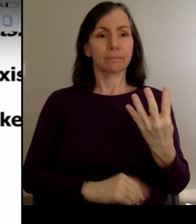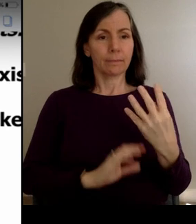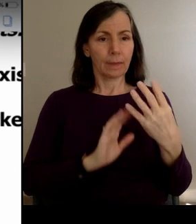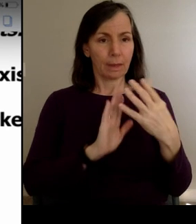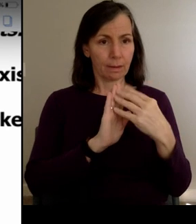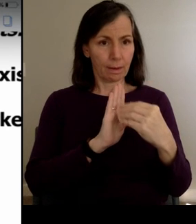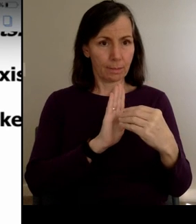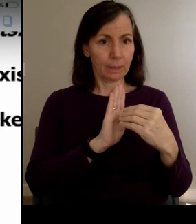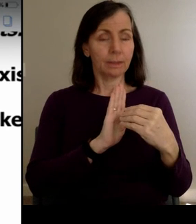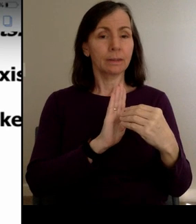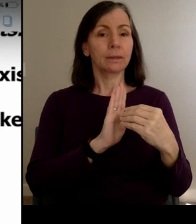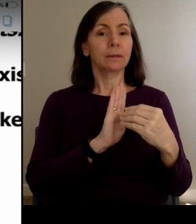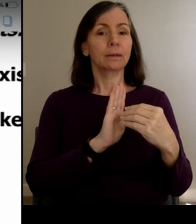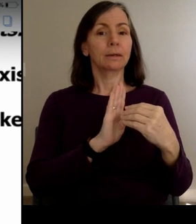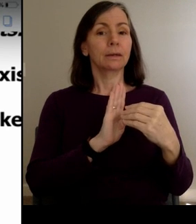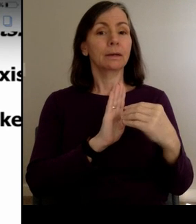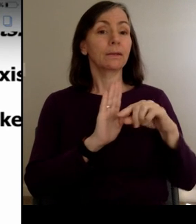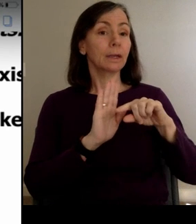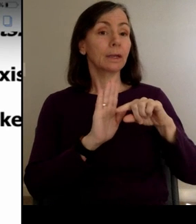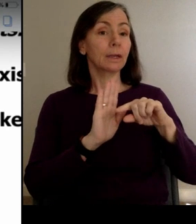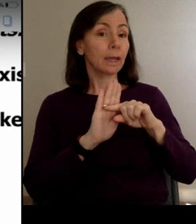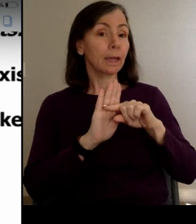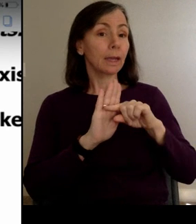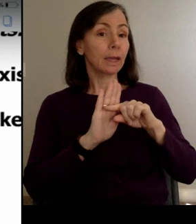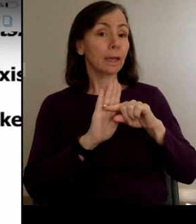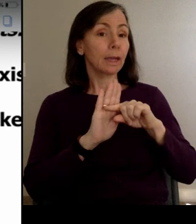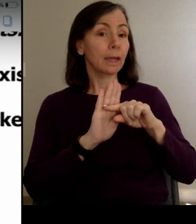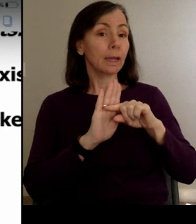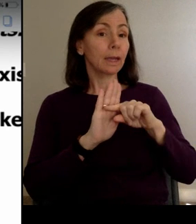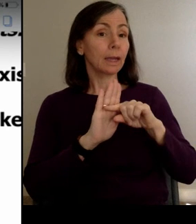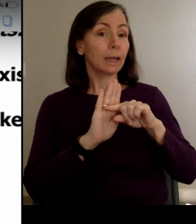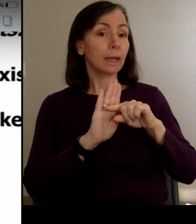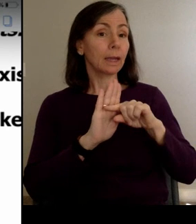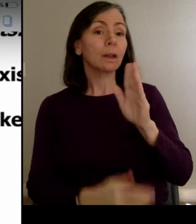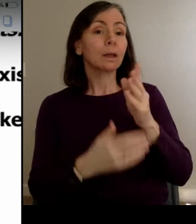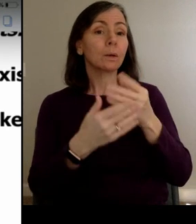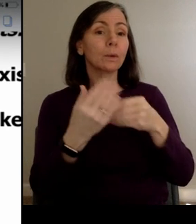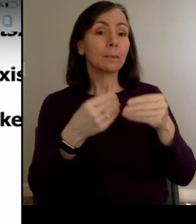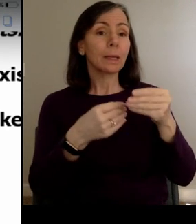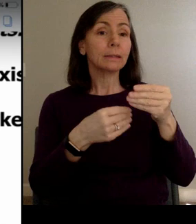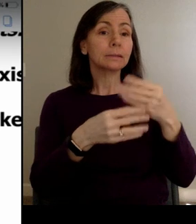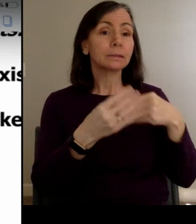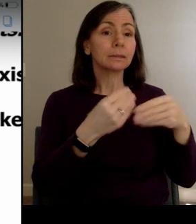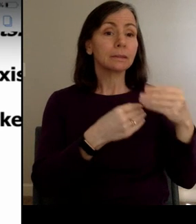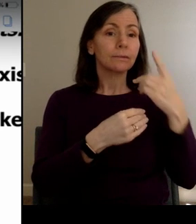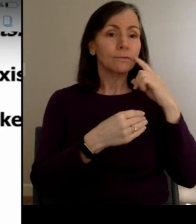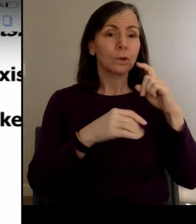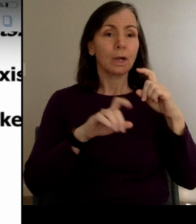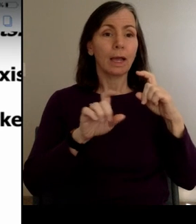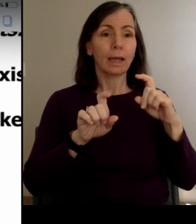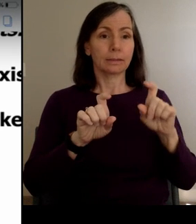And this negative 3 is going to be plugged in for our x terms.